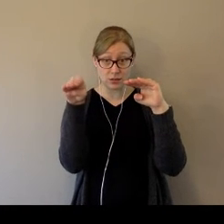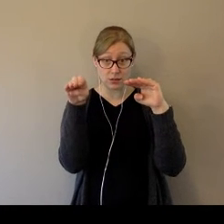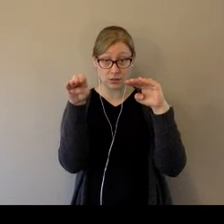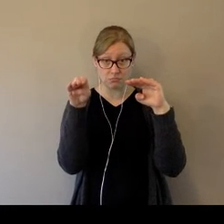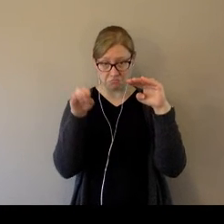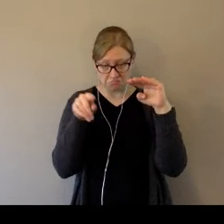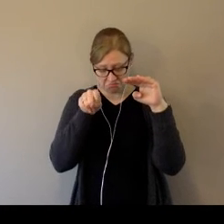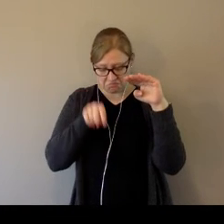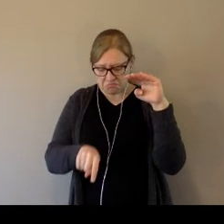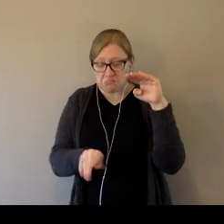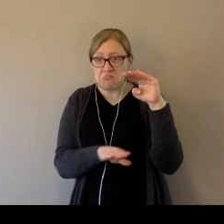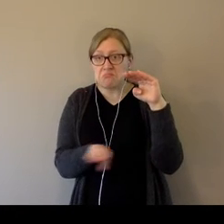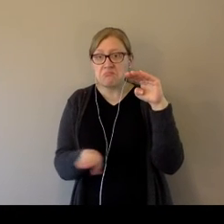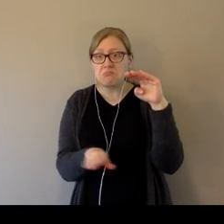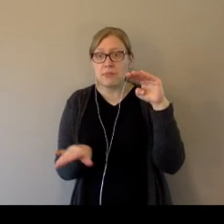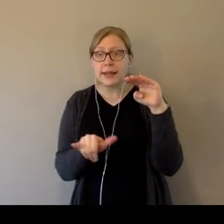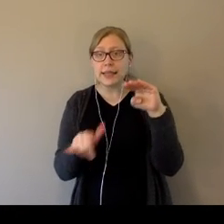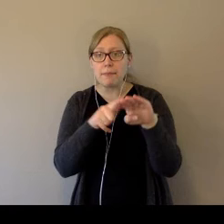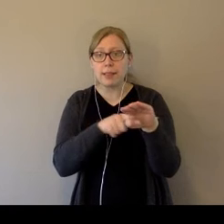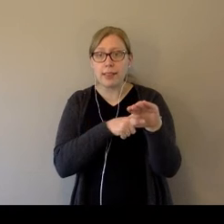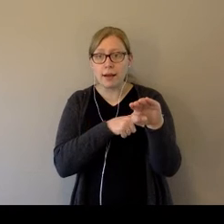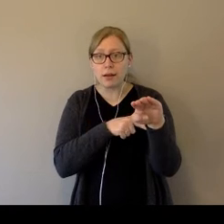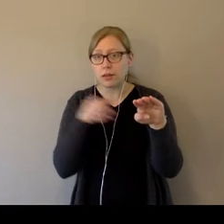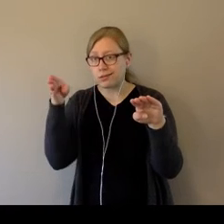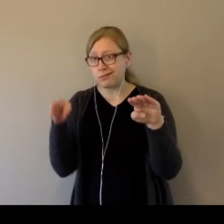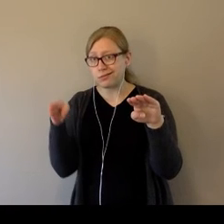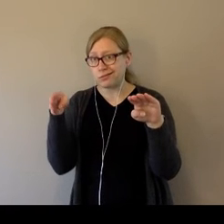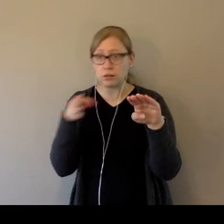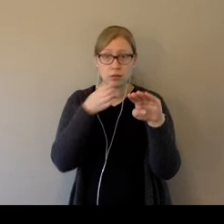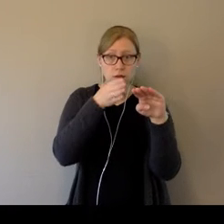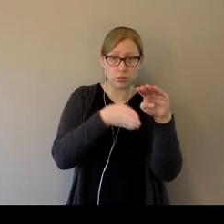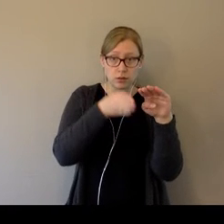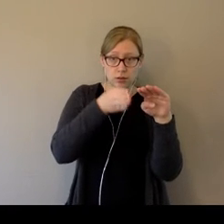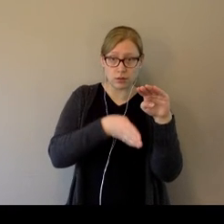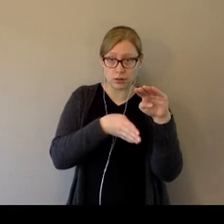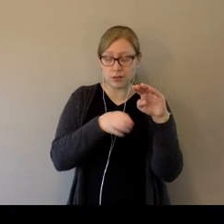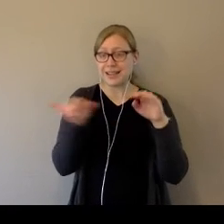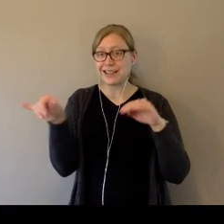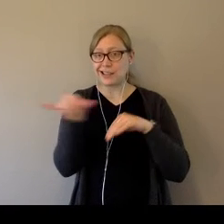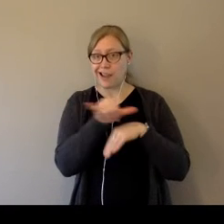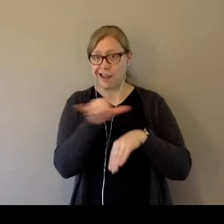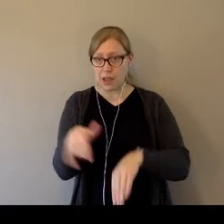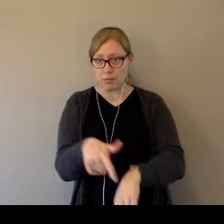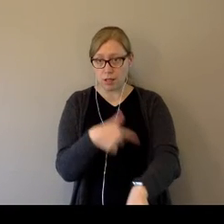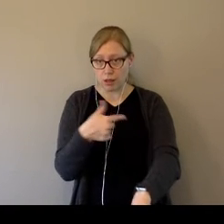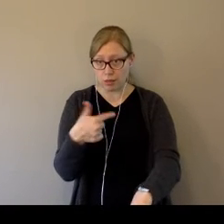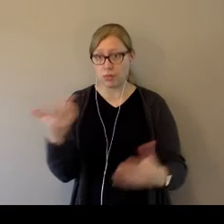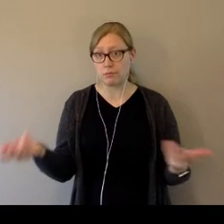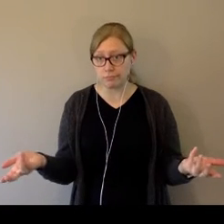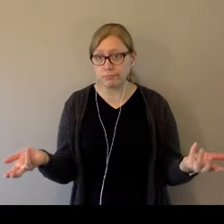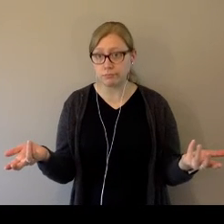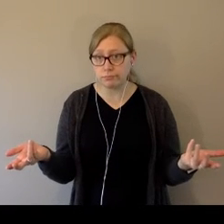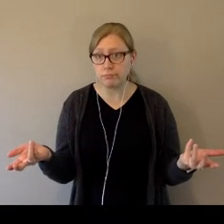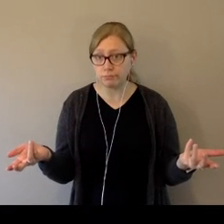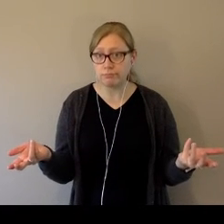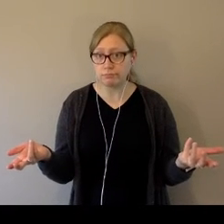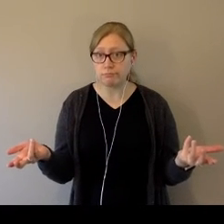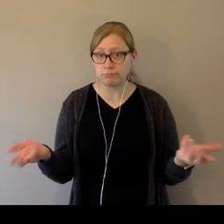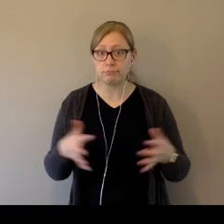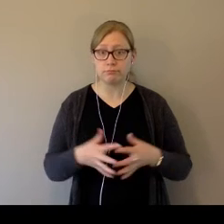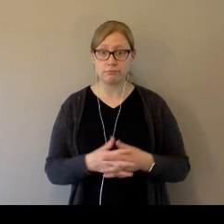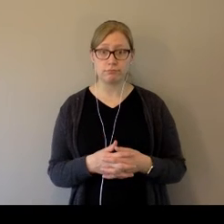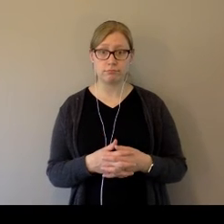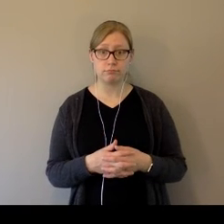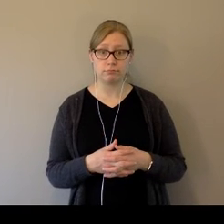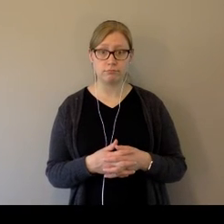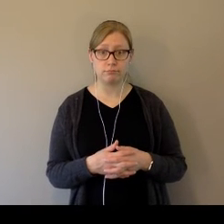we know on a rectangle that 2 of the sides have the same length, and same thing for the 2 pairs of the sides